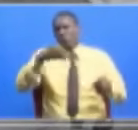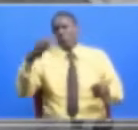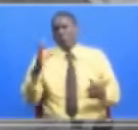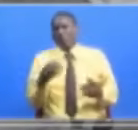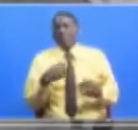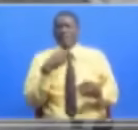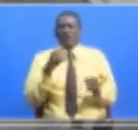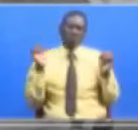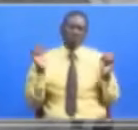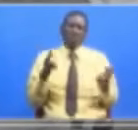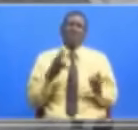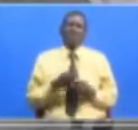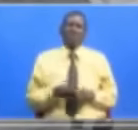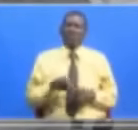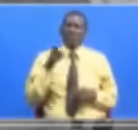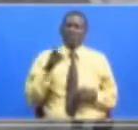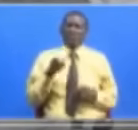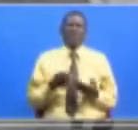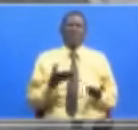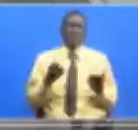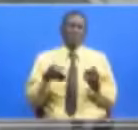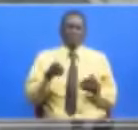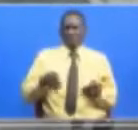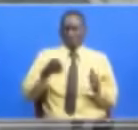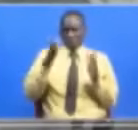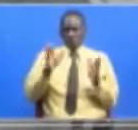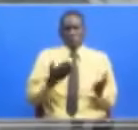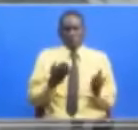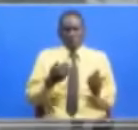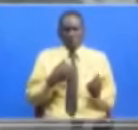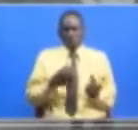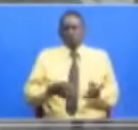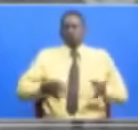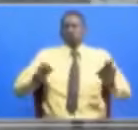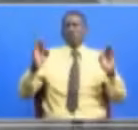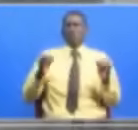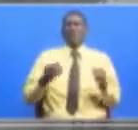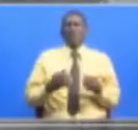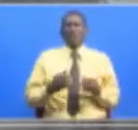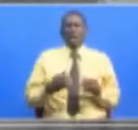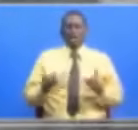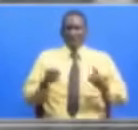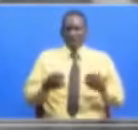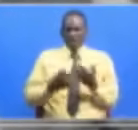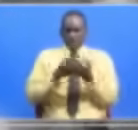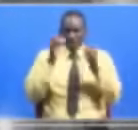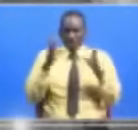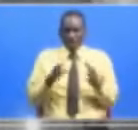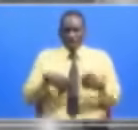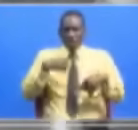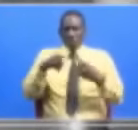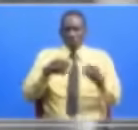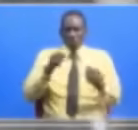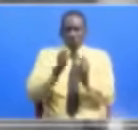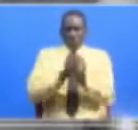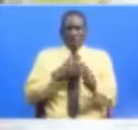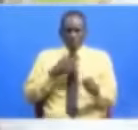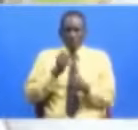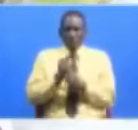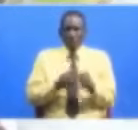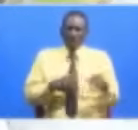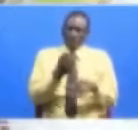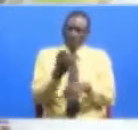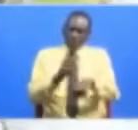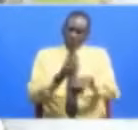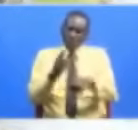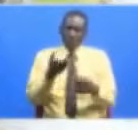nikasema huyo ana maybe pesa. Mimi sikuwa na shughuli tena, nile nikaendelea tu na kazi yangu. After a